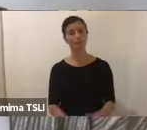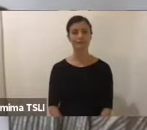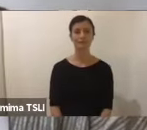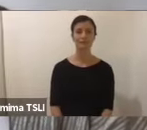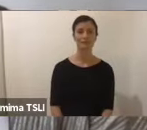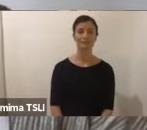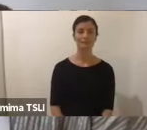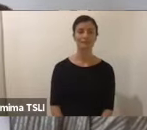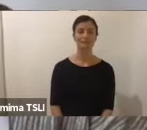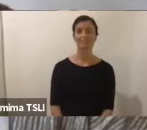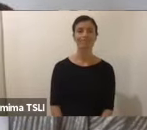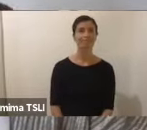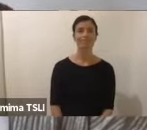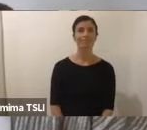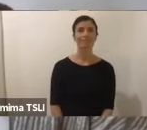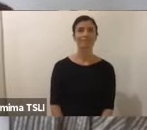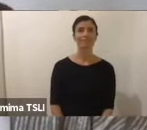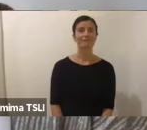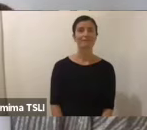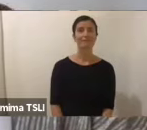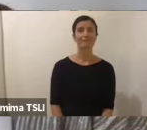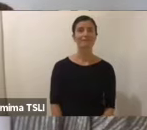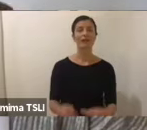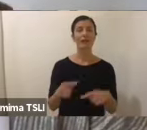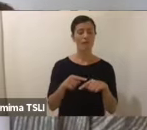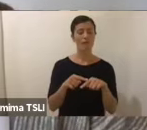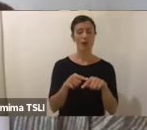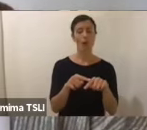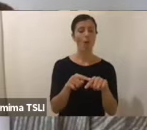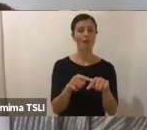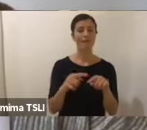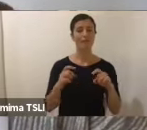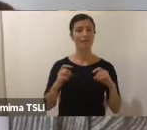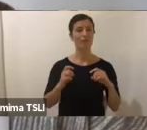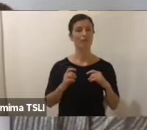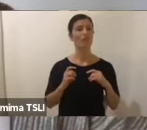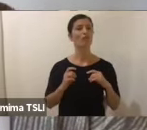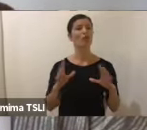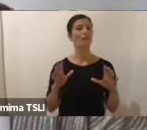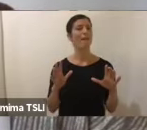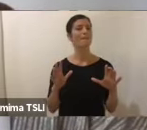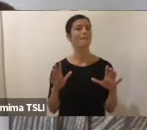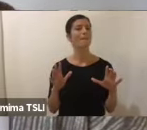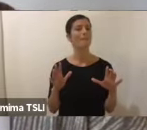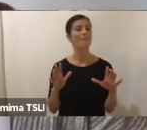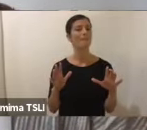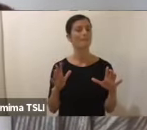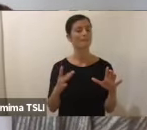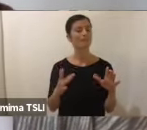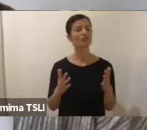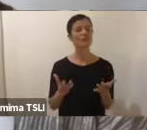uh following the taste of freedom i just want to speak to the incredible joy and connection